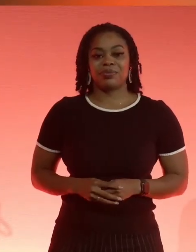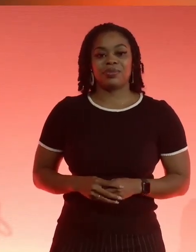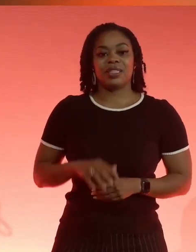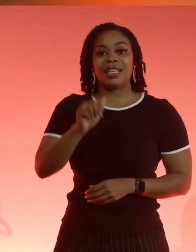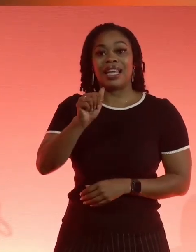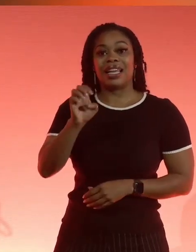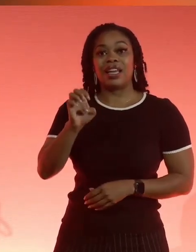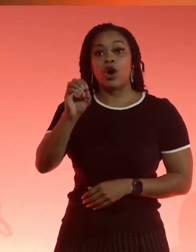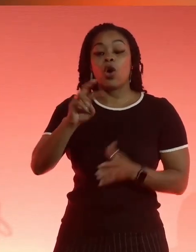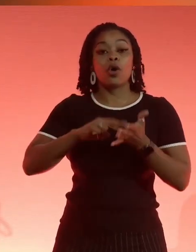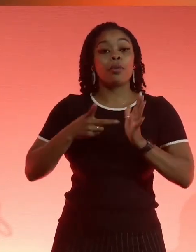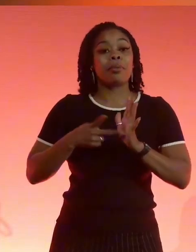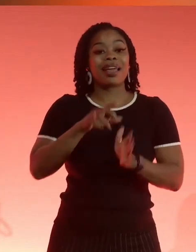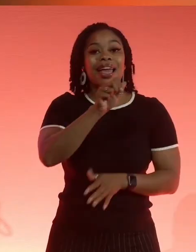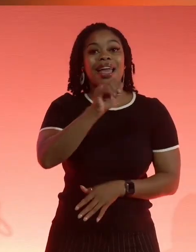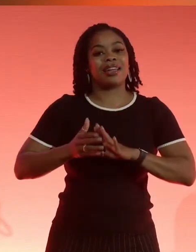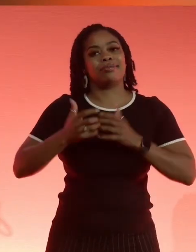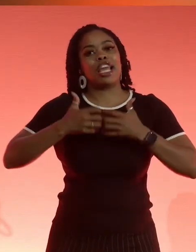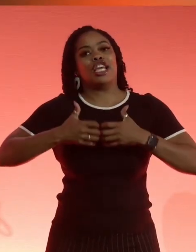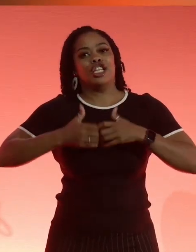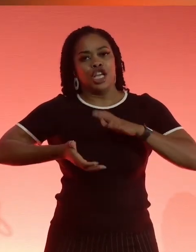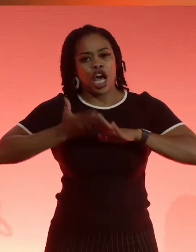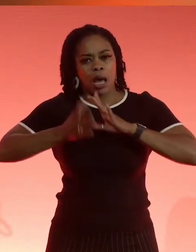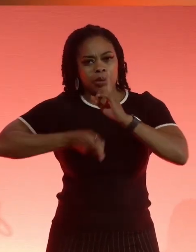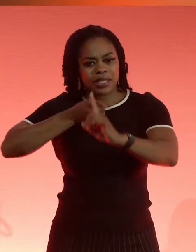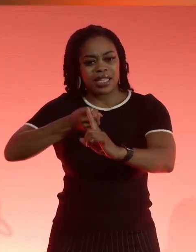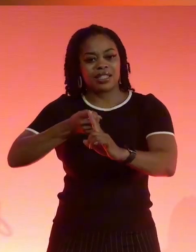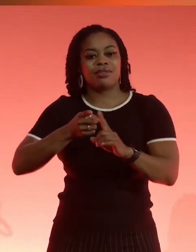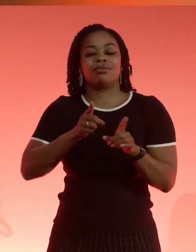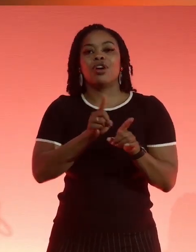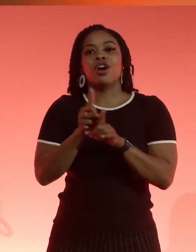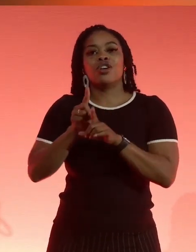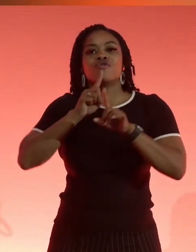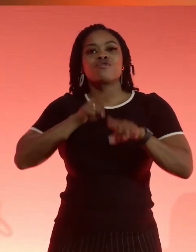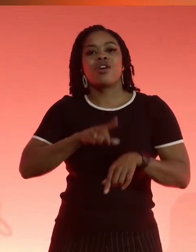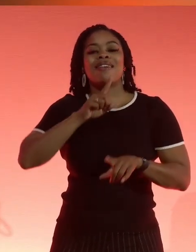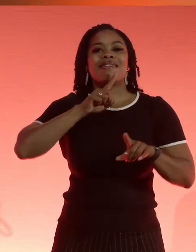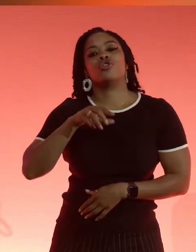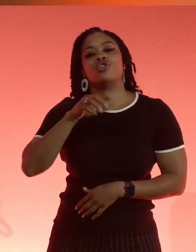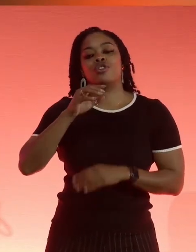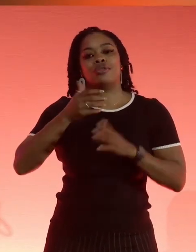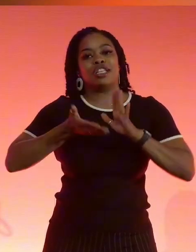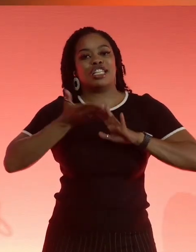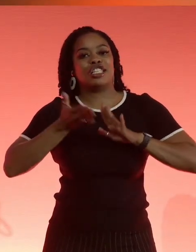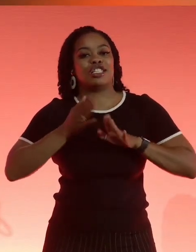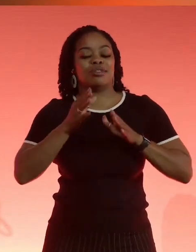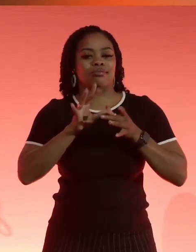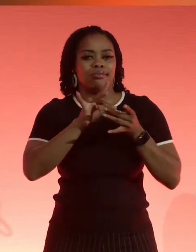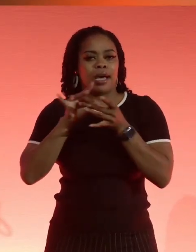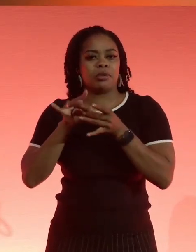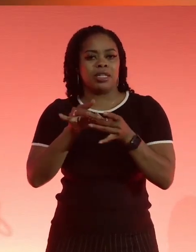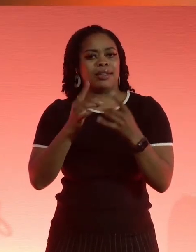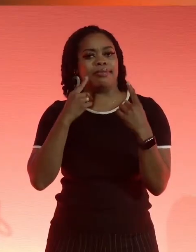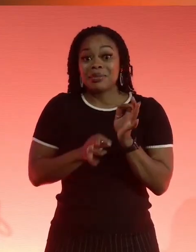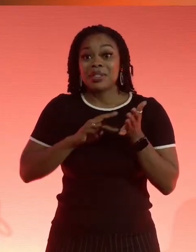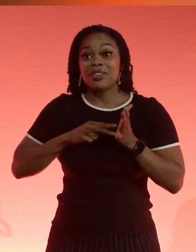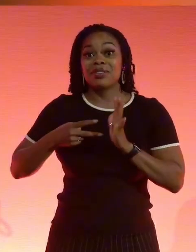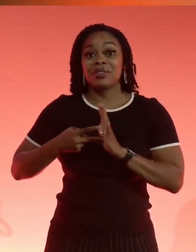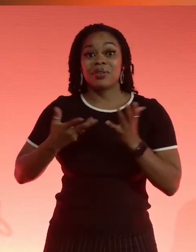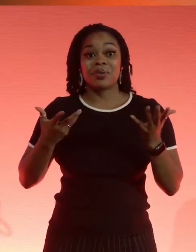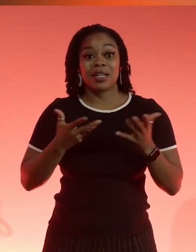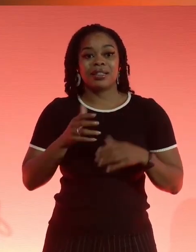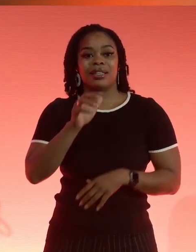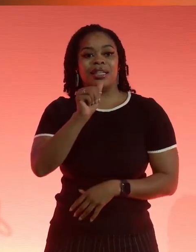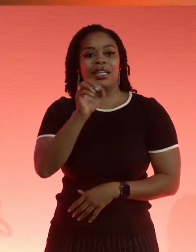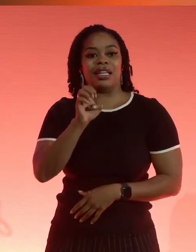stands for AI Engine Optimization, also called Answer Engine Optimization. And here's the simplest definition.